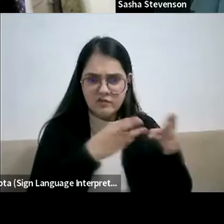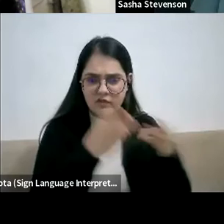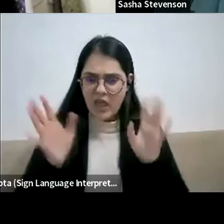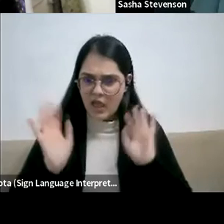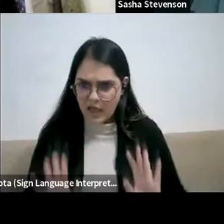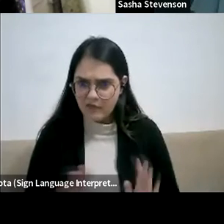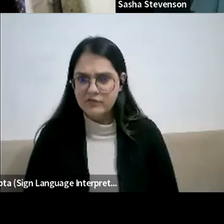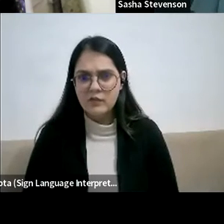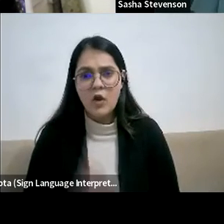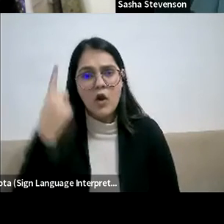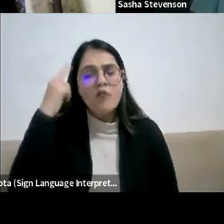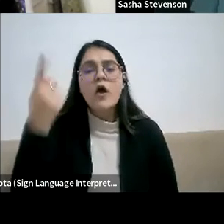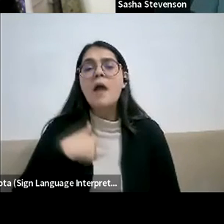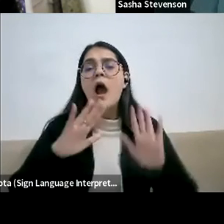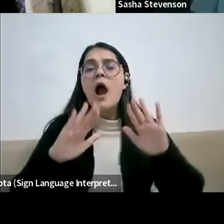avenues for exercising